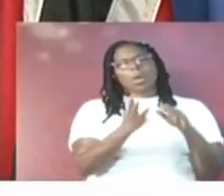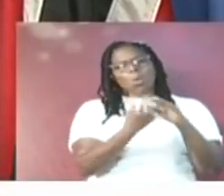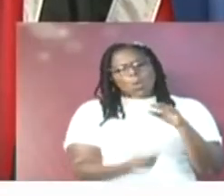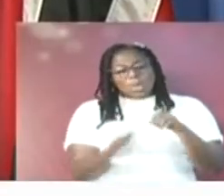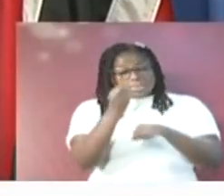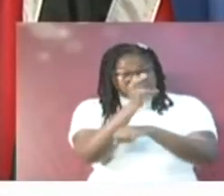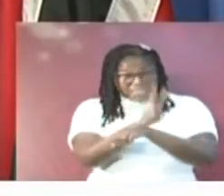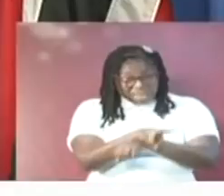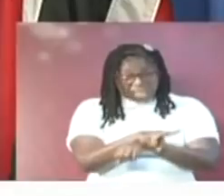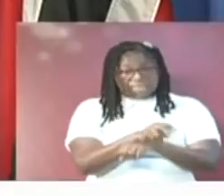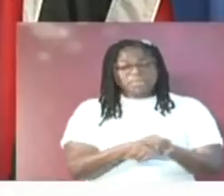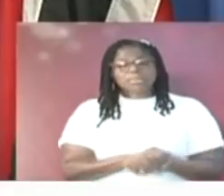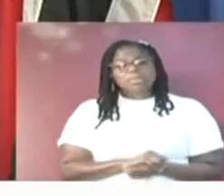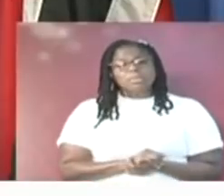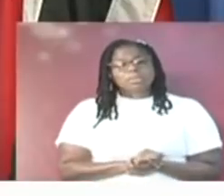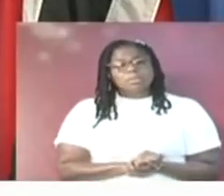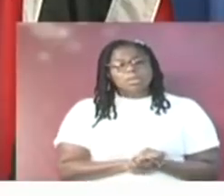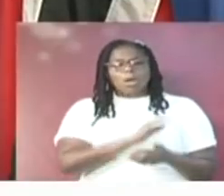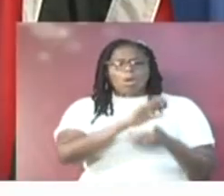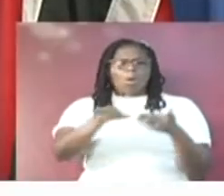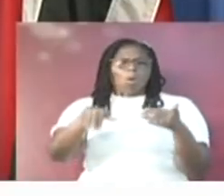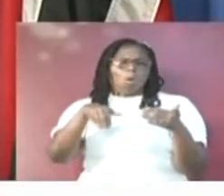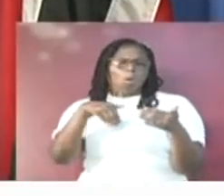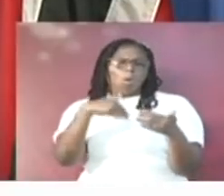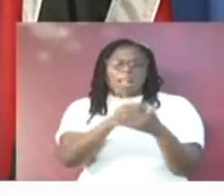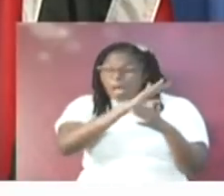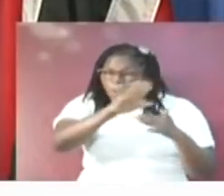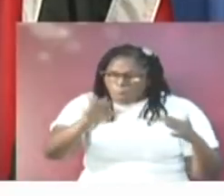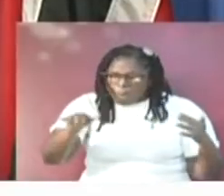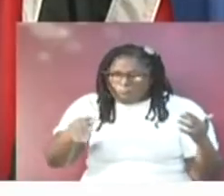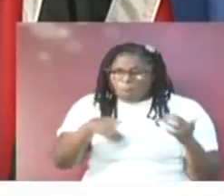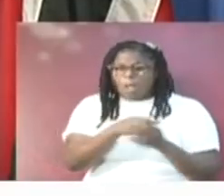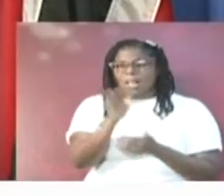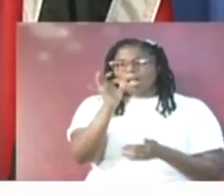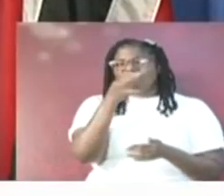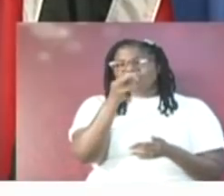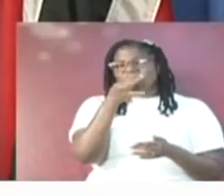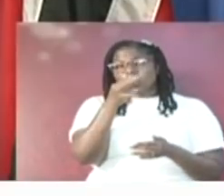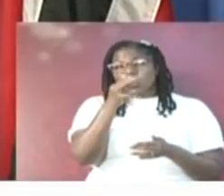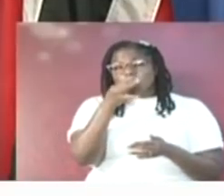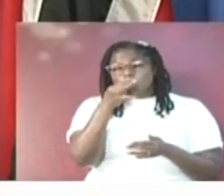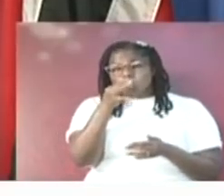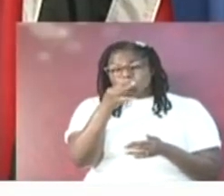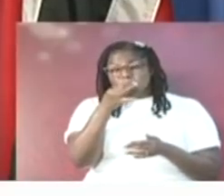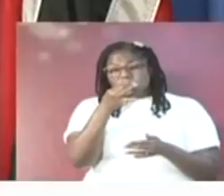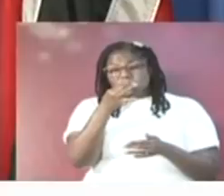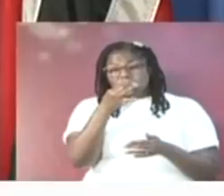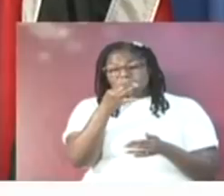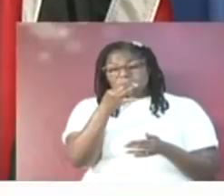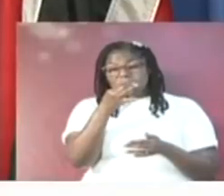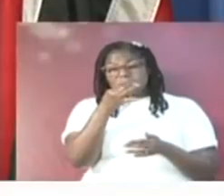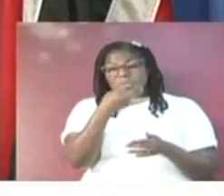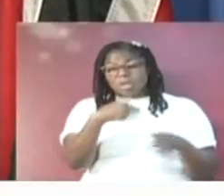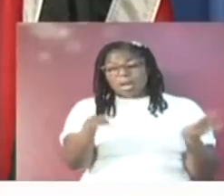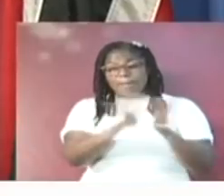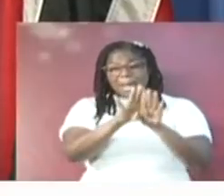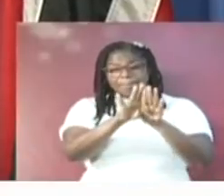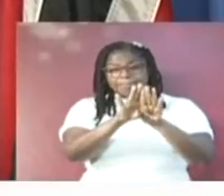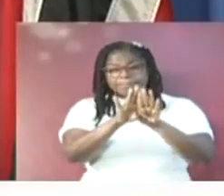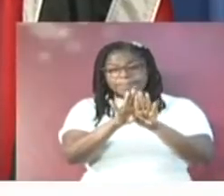all food service will be